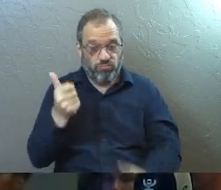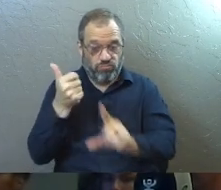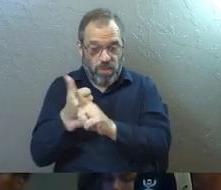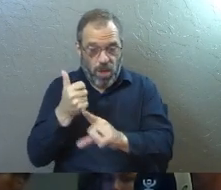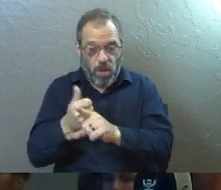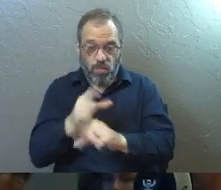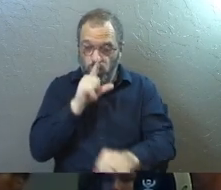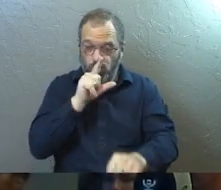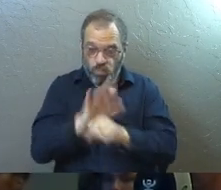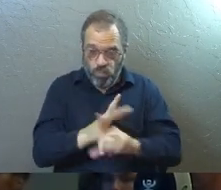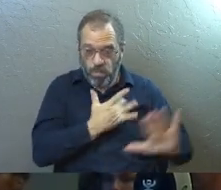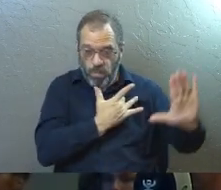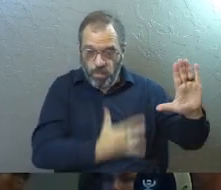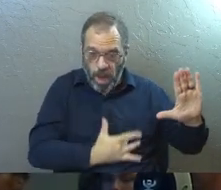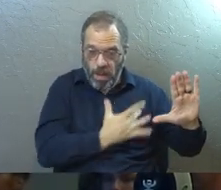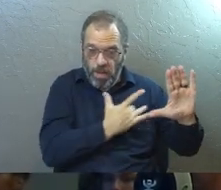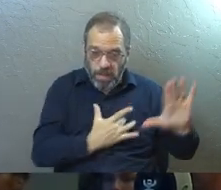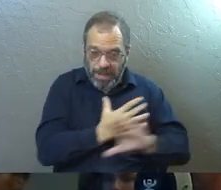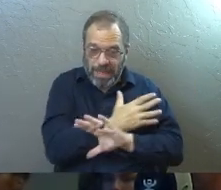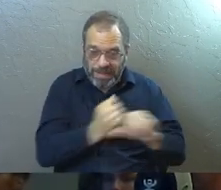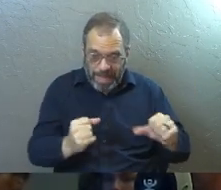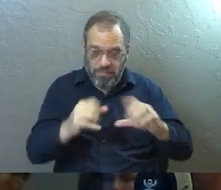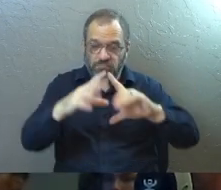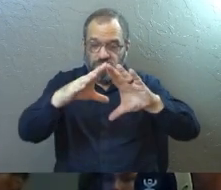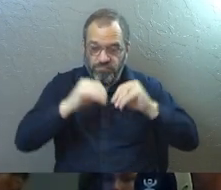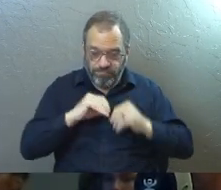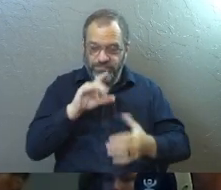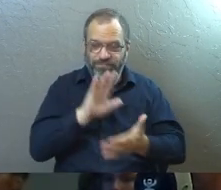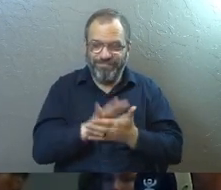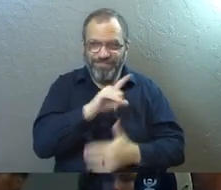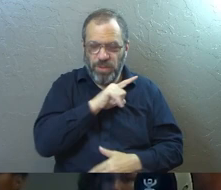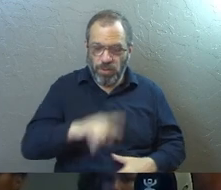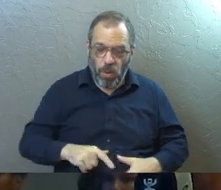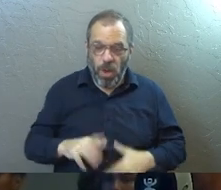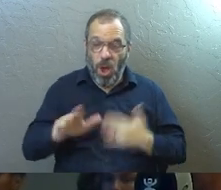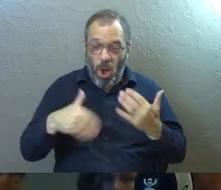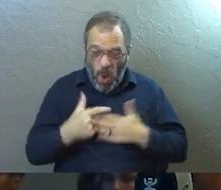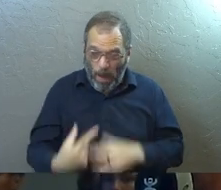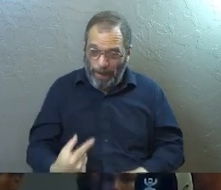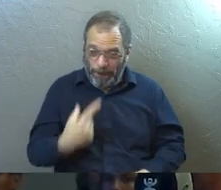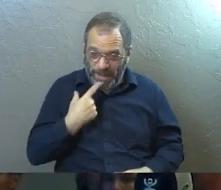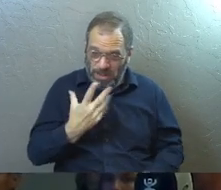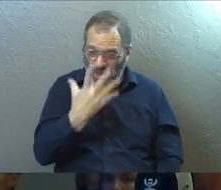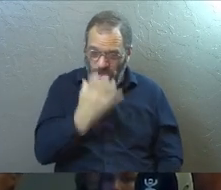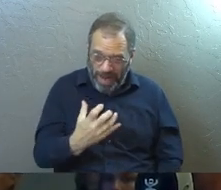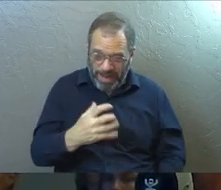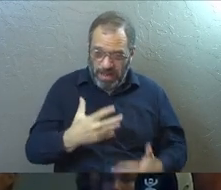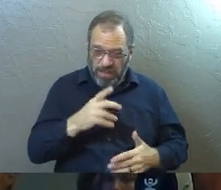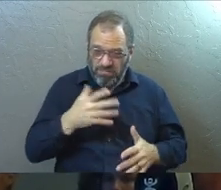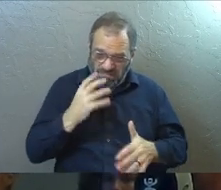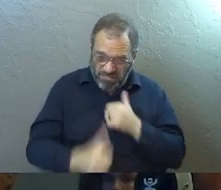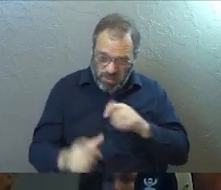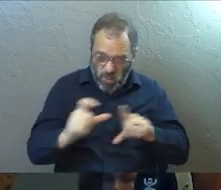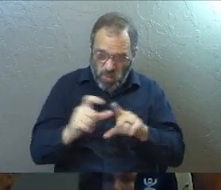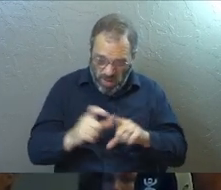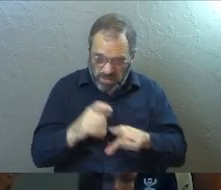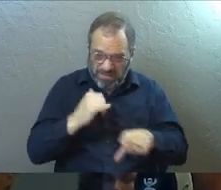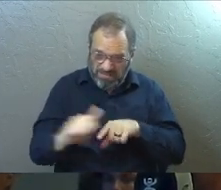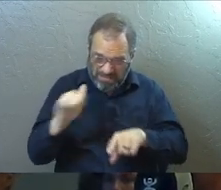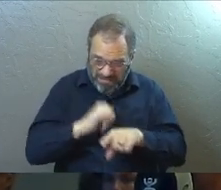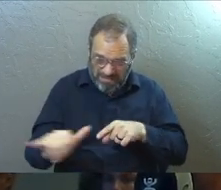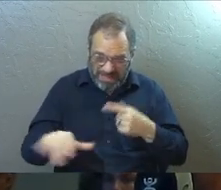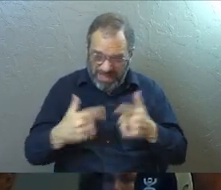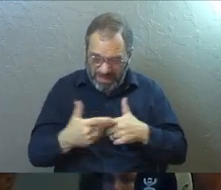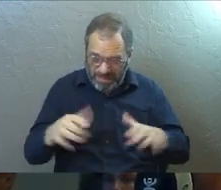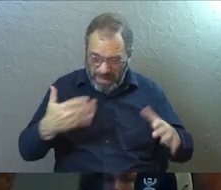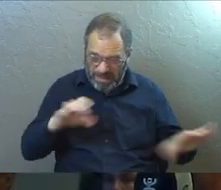own, guaranteeing that you will be saved on the day of redemption. Praise God. Get rid of all bitterness, rage, anger, harsh words, and slander, as well as all